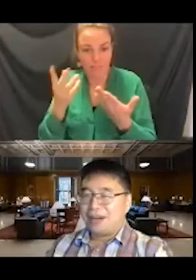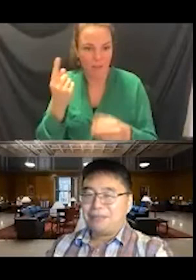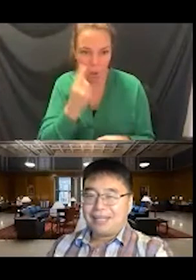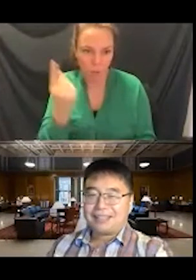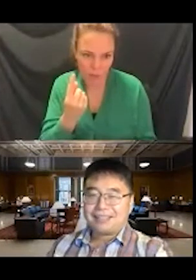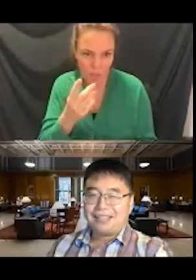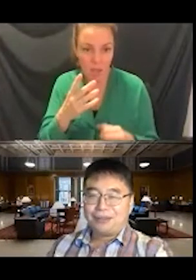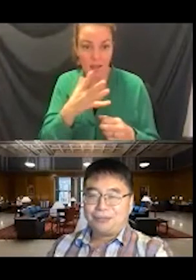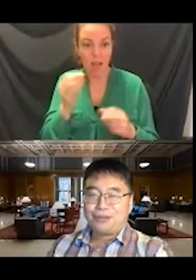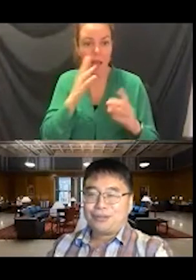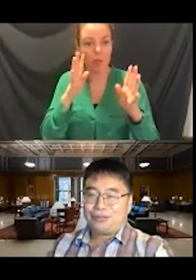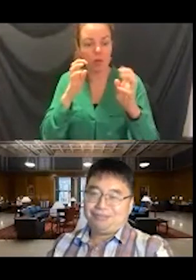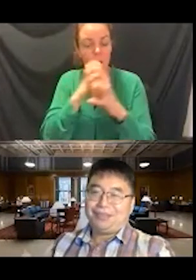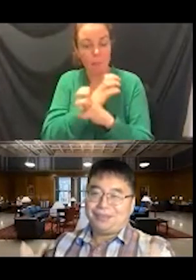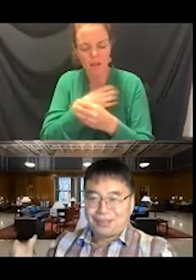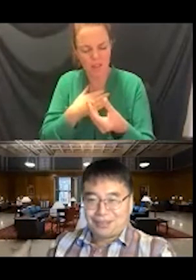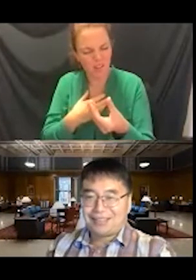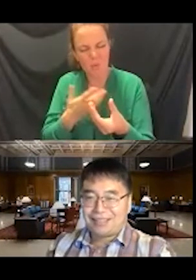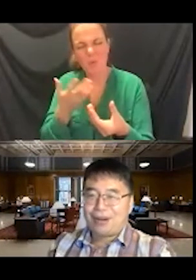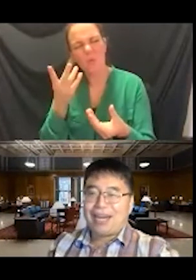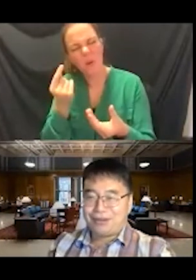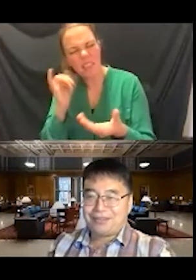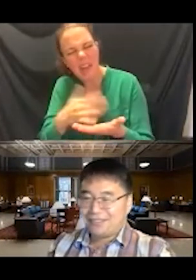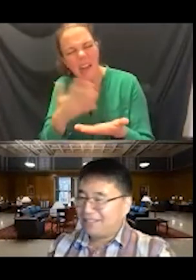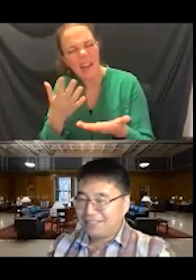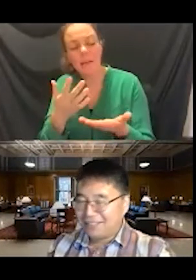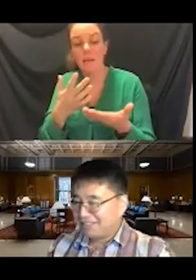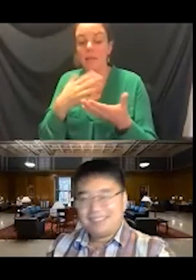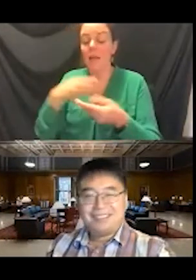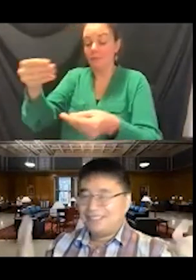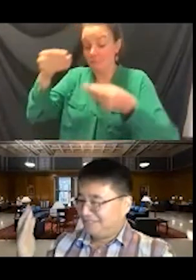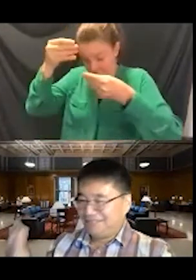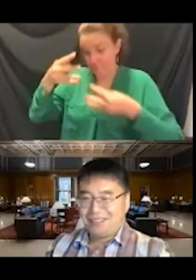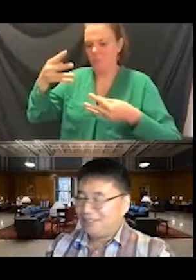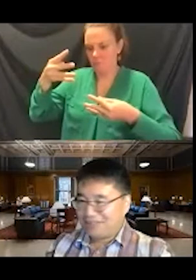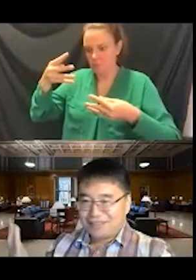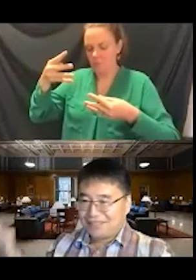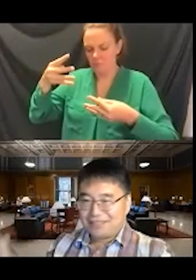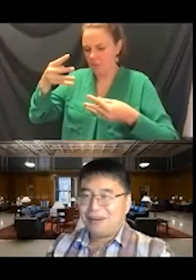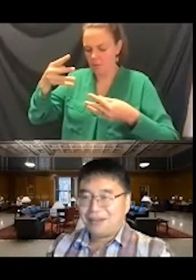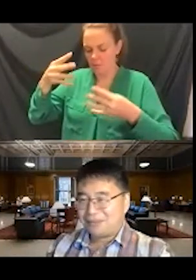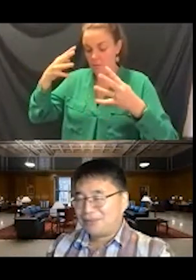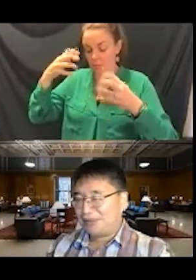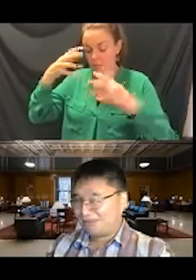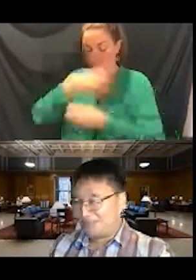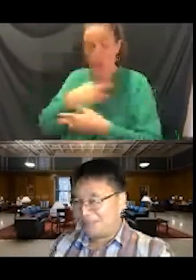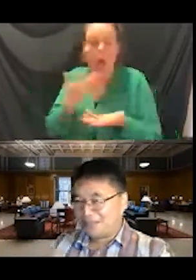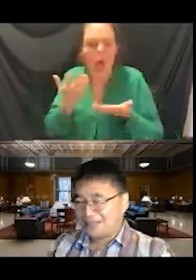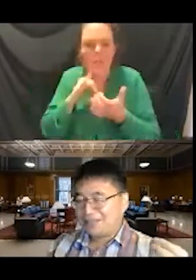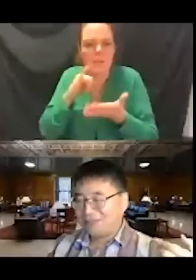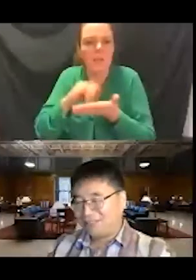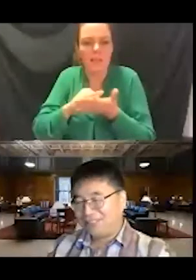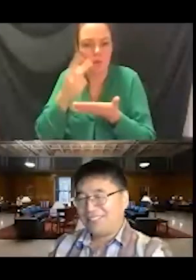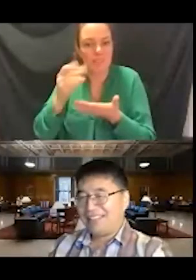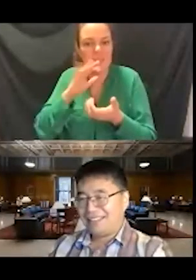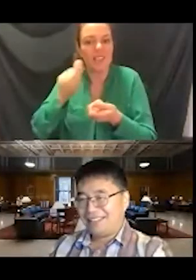so complex that when you're trying to assess how accurate this data is, it's impossible. So Steve and